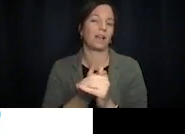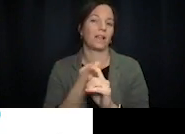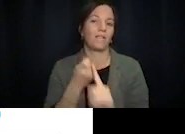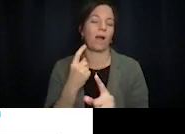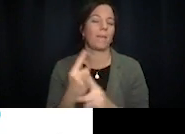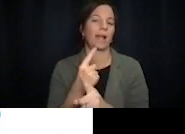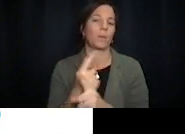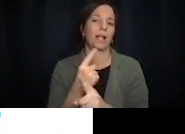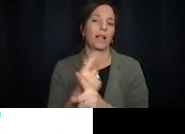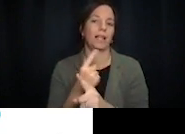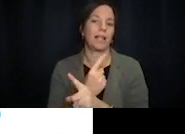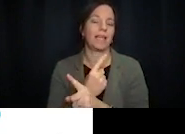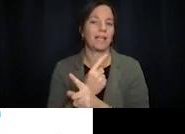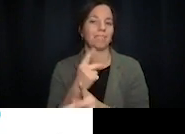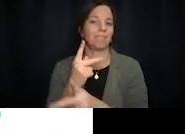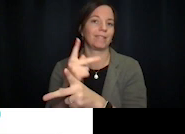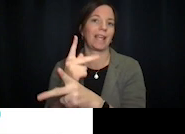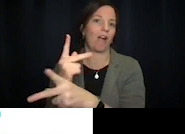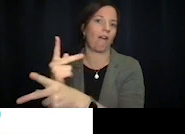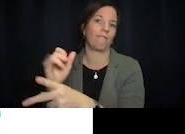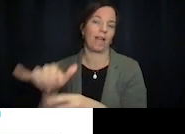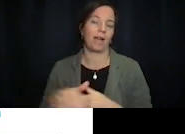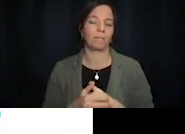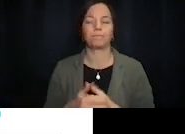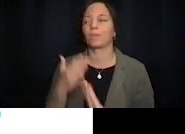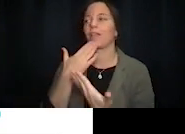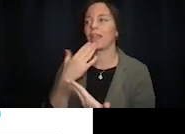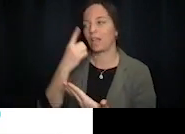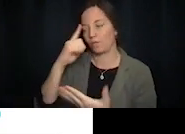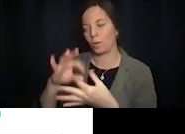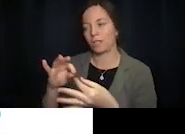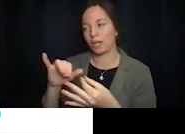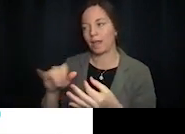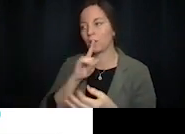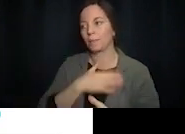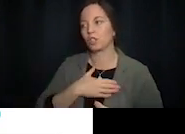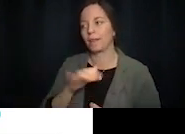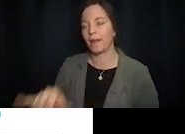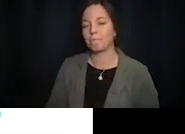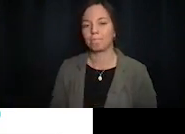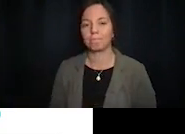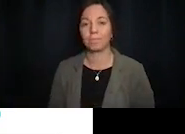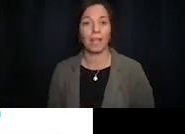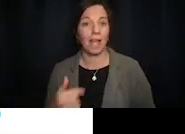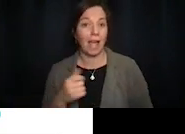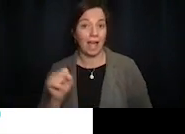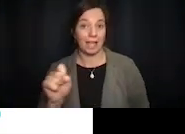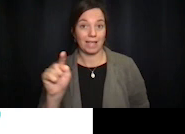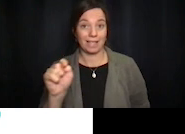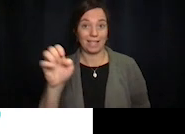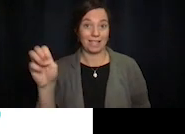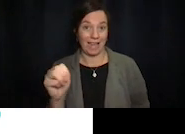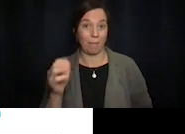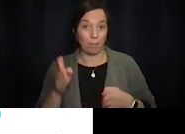adequately take care of. Yeah, that's, thank you for remembering to mention that, Robert. I appreciate that. You know, as a STEM person, I always want to talk